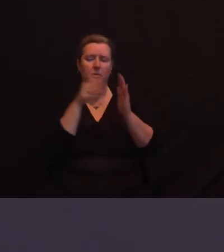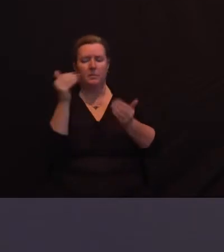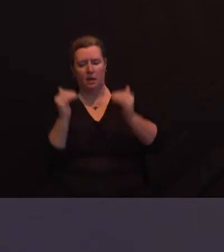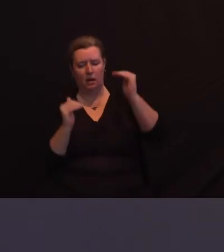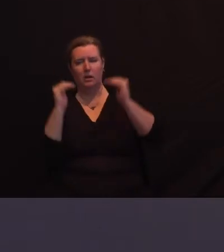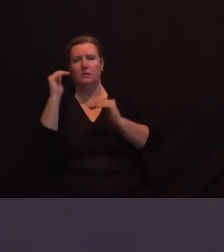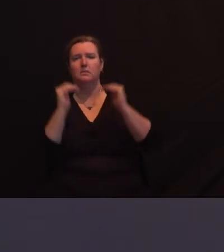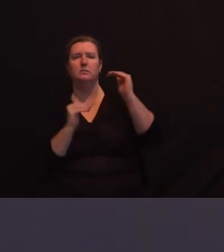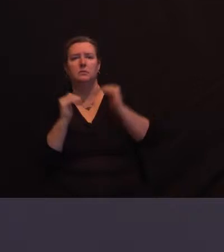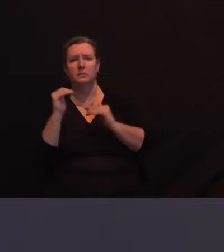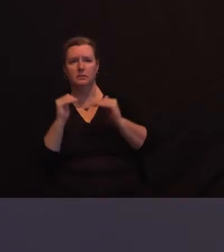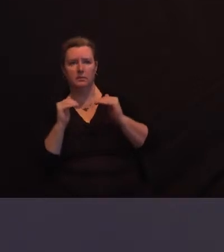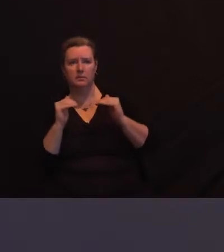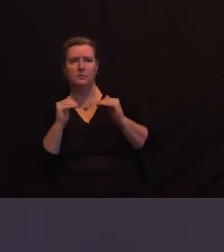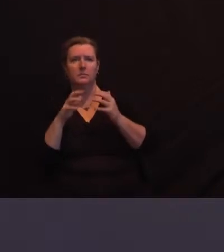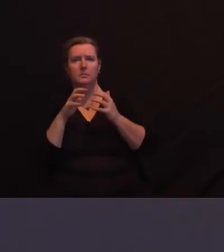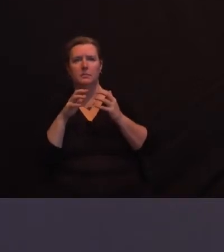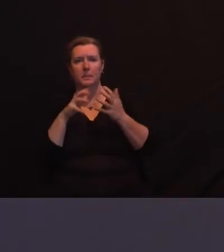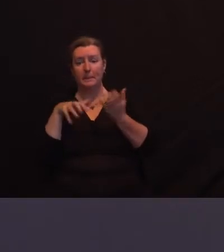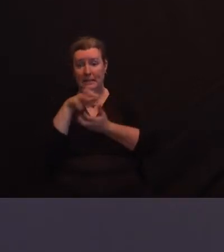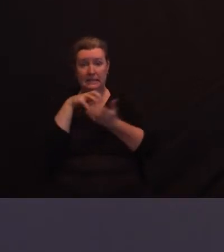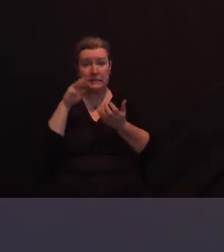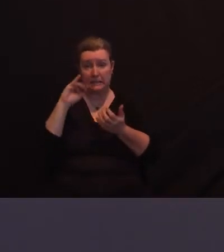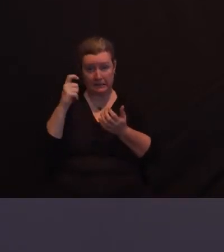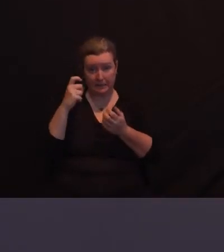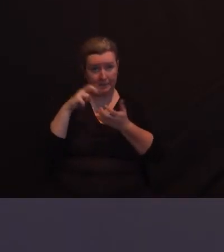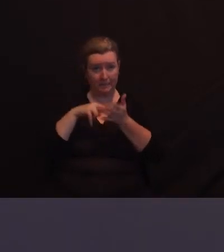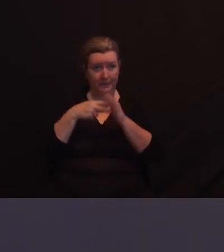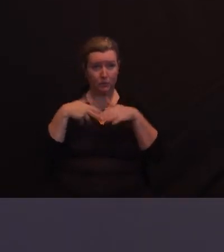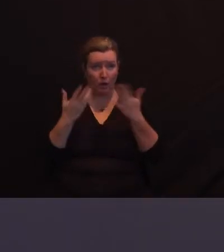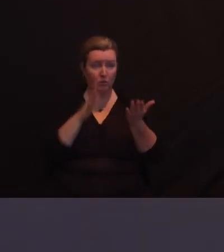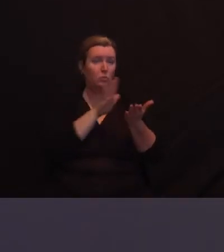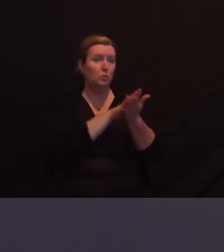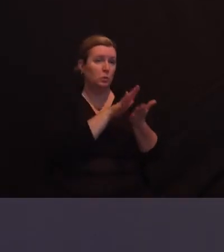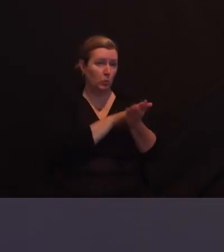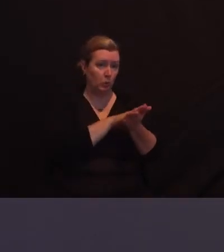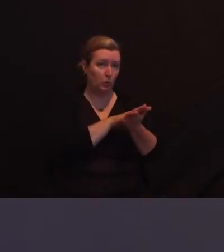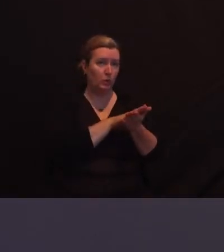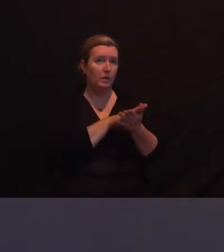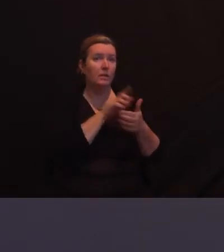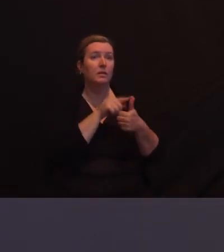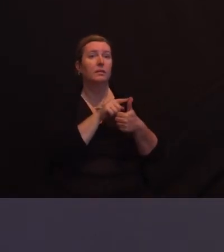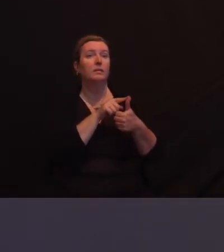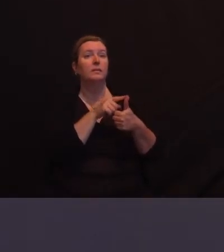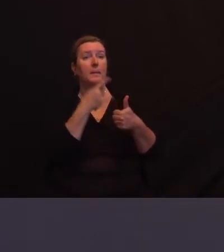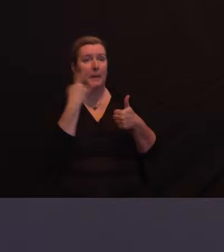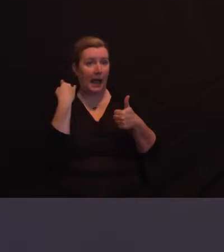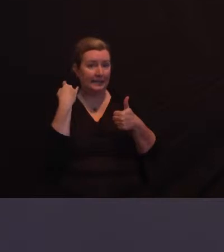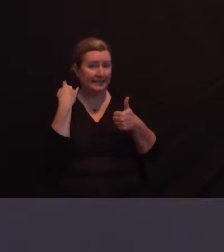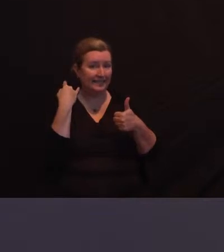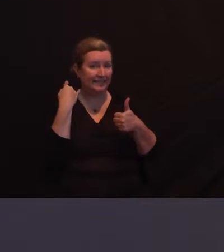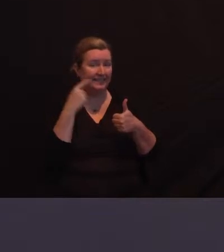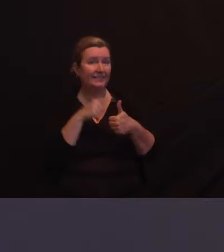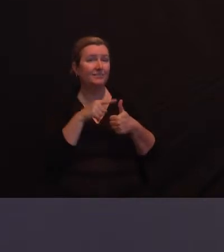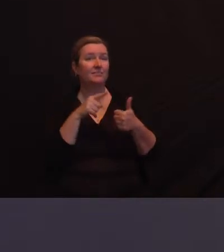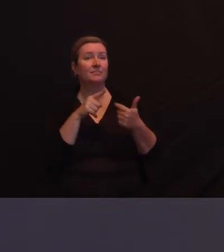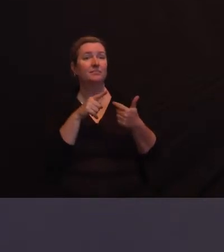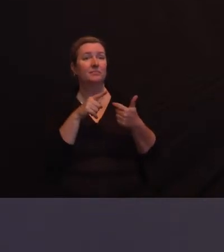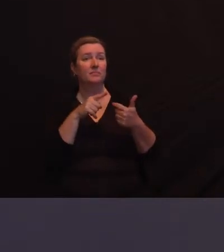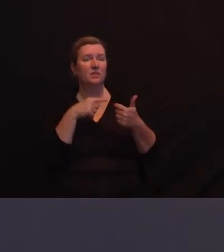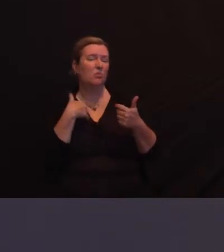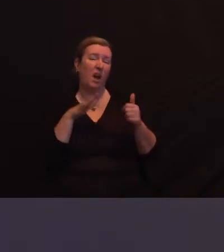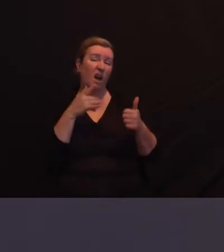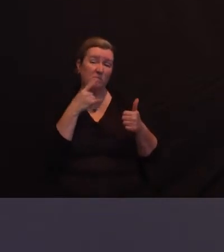say the mix, and I'll focus on schools specifically, that combination of masking, again, which brings us no joy,